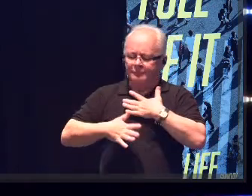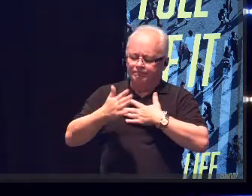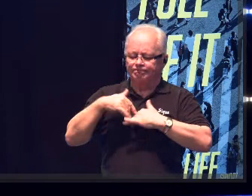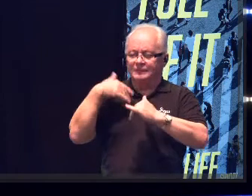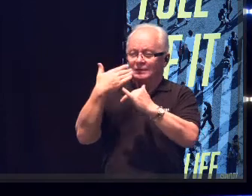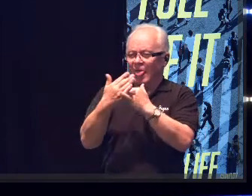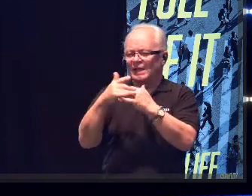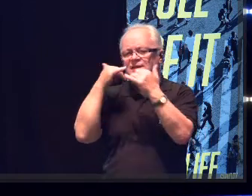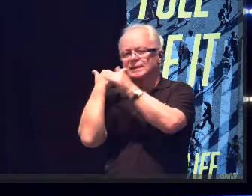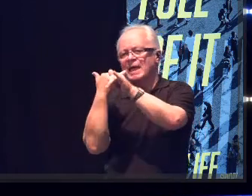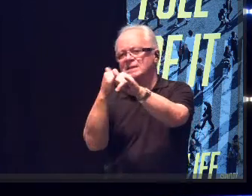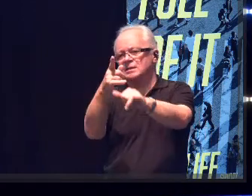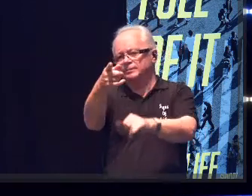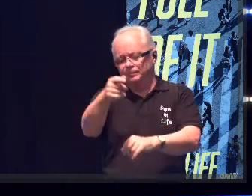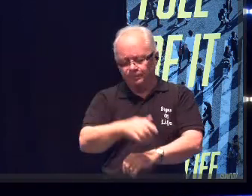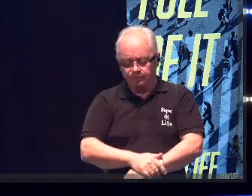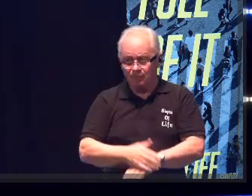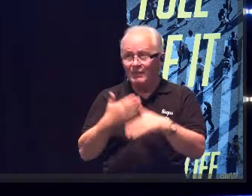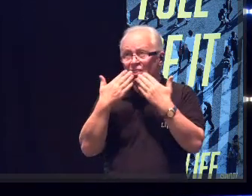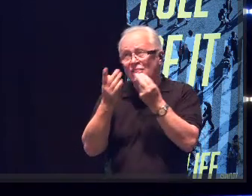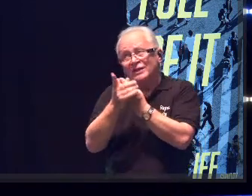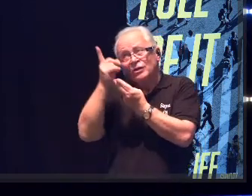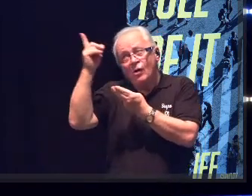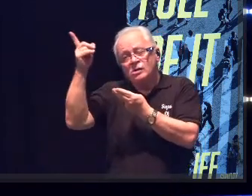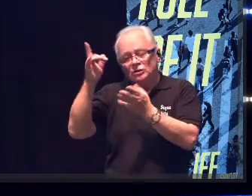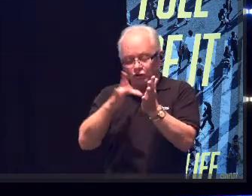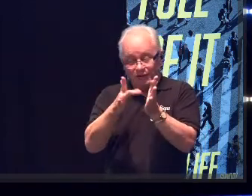Thank God he chose the path of